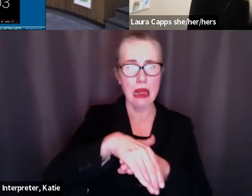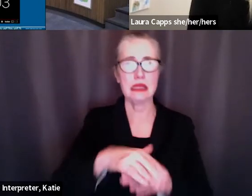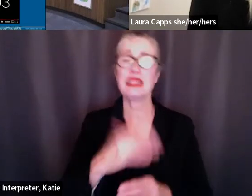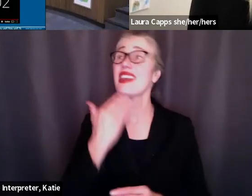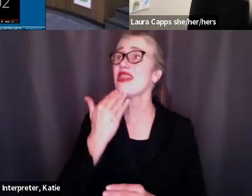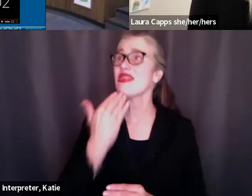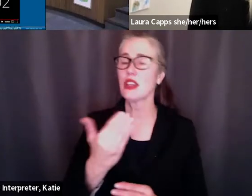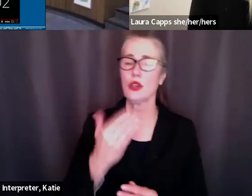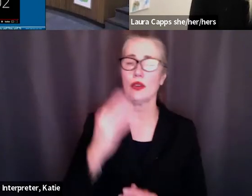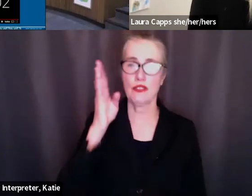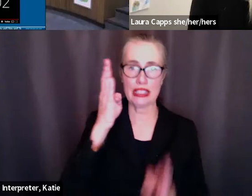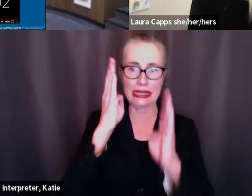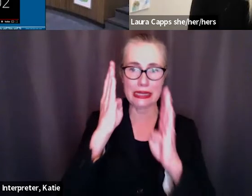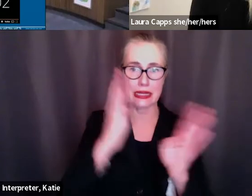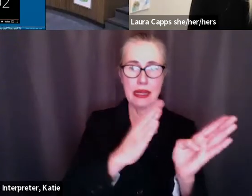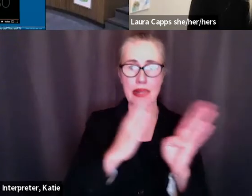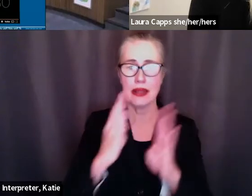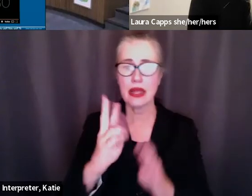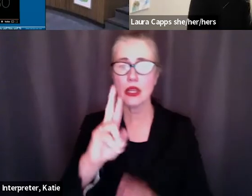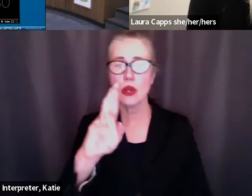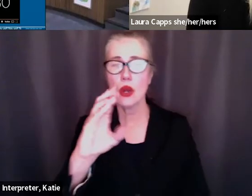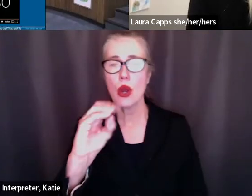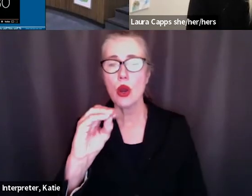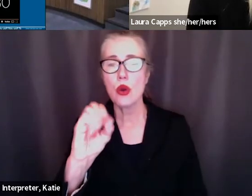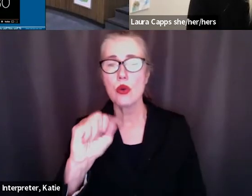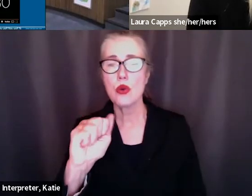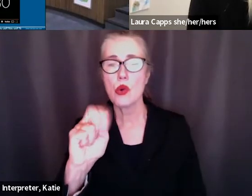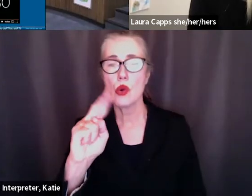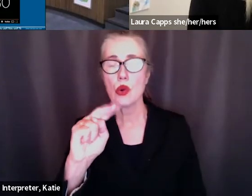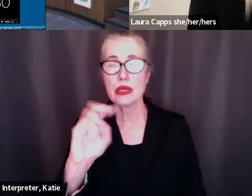thank you next speaker is roseanne crawford